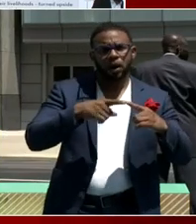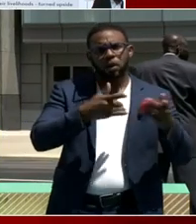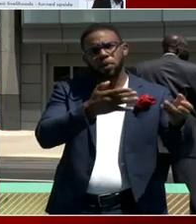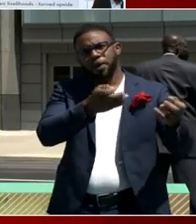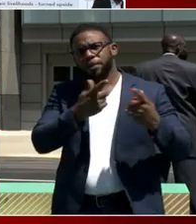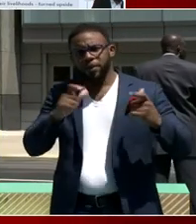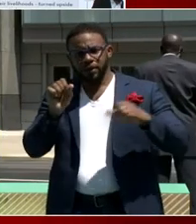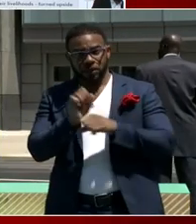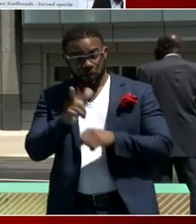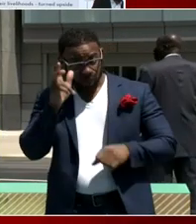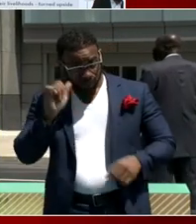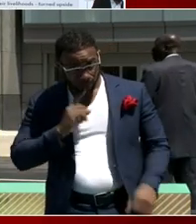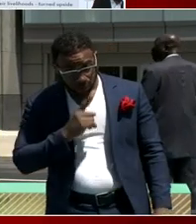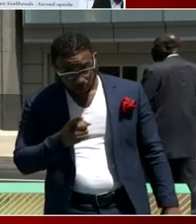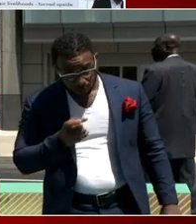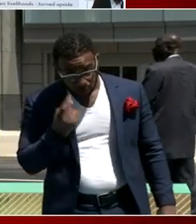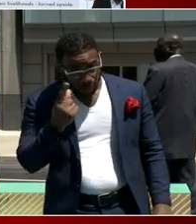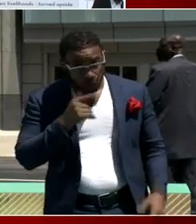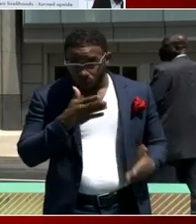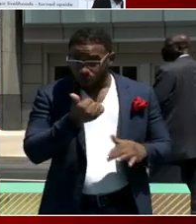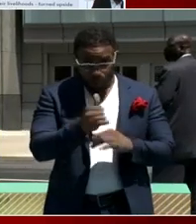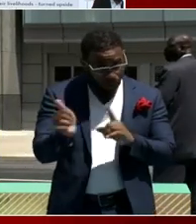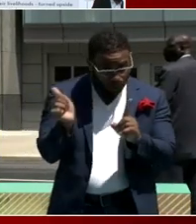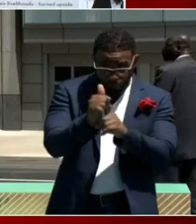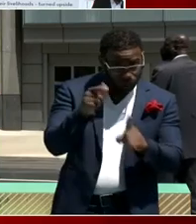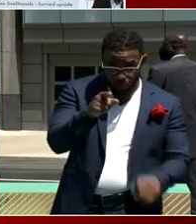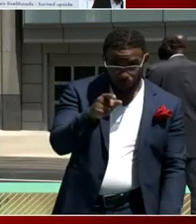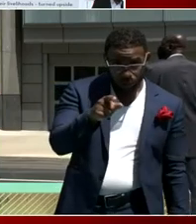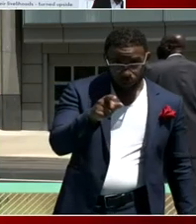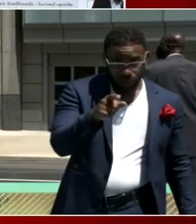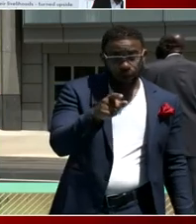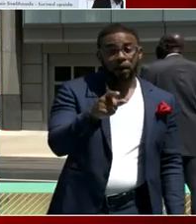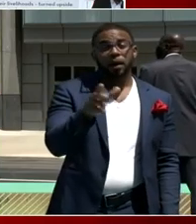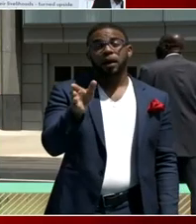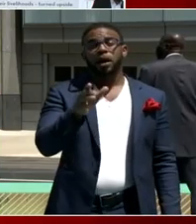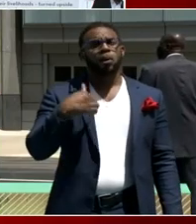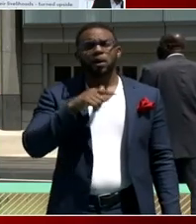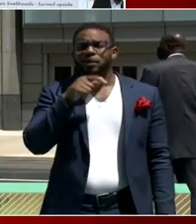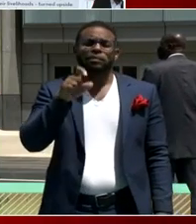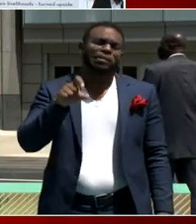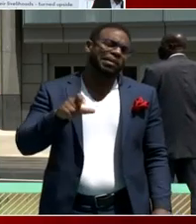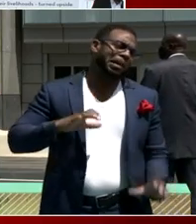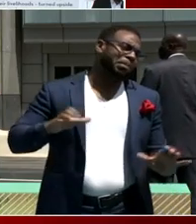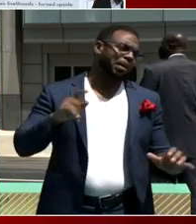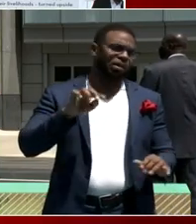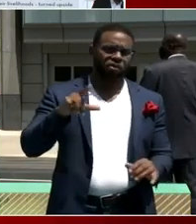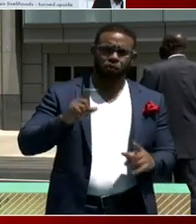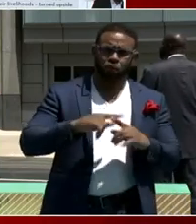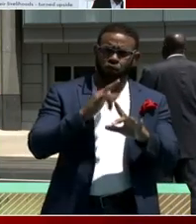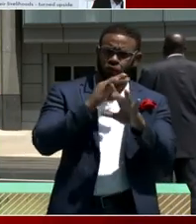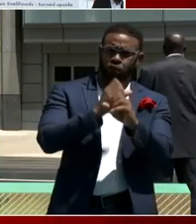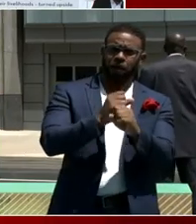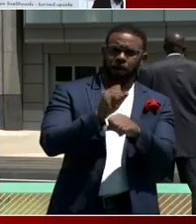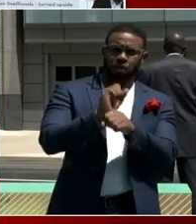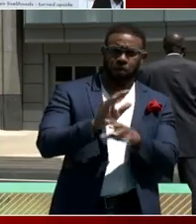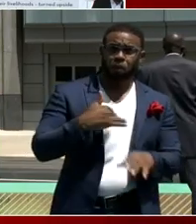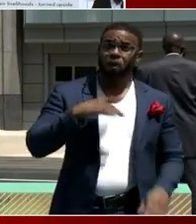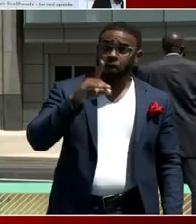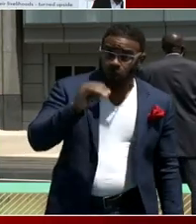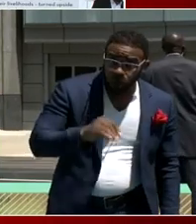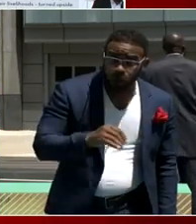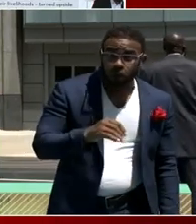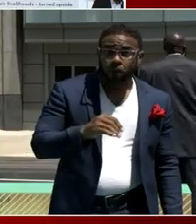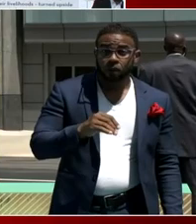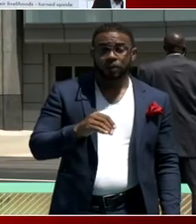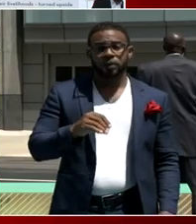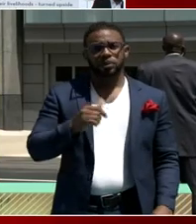bringing big jobs. Did you hear me? Don't let anybody tell you that we don't need big tools to attract employers